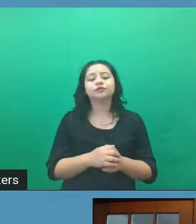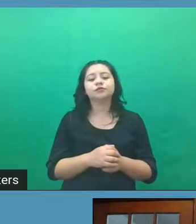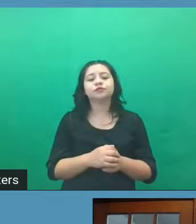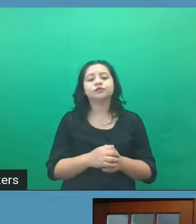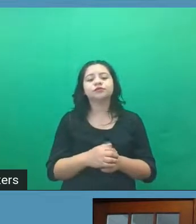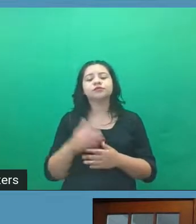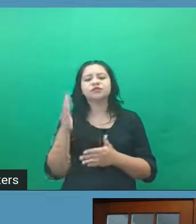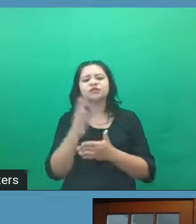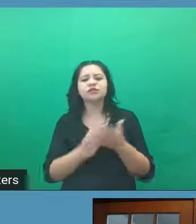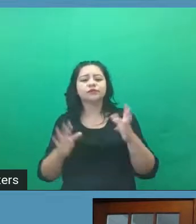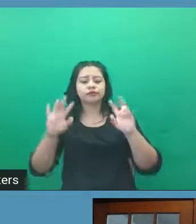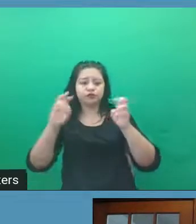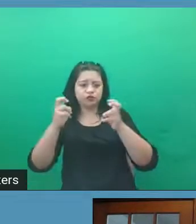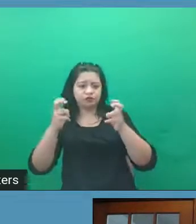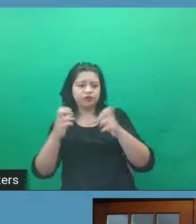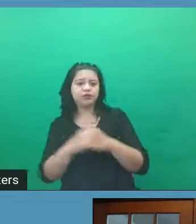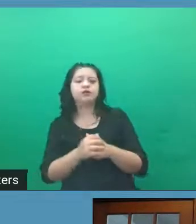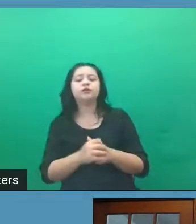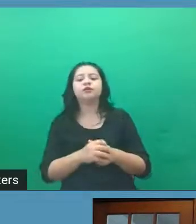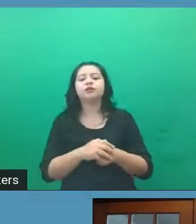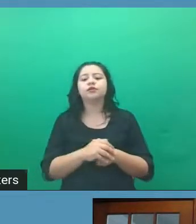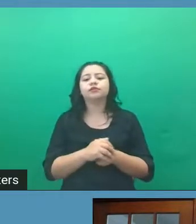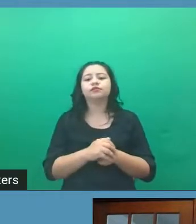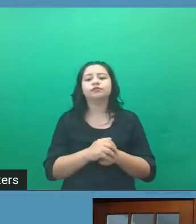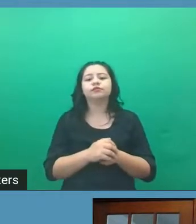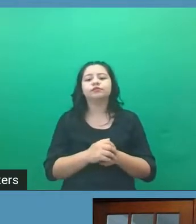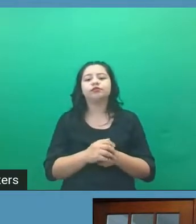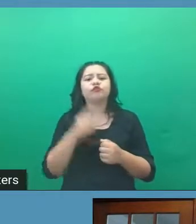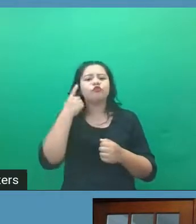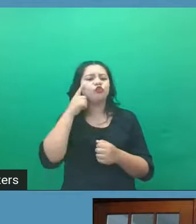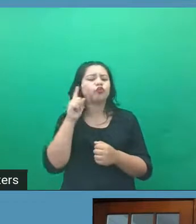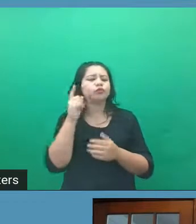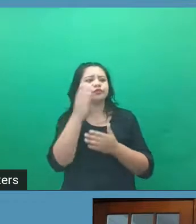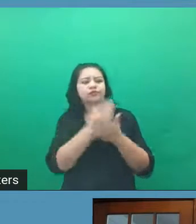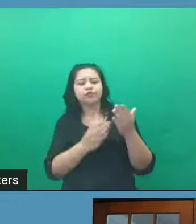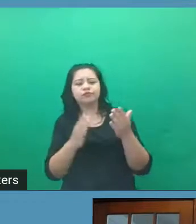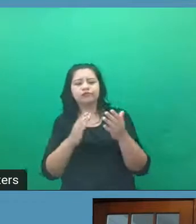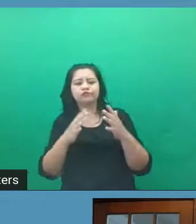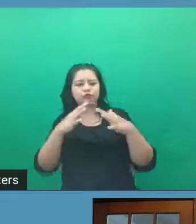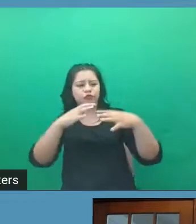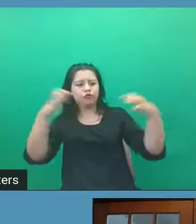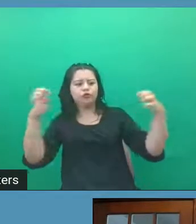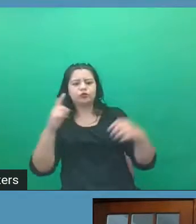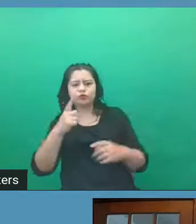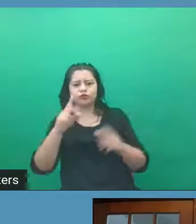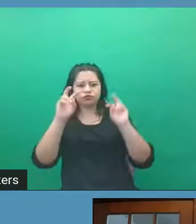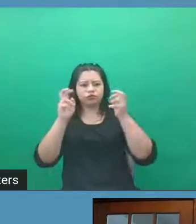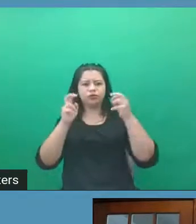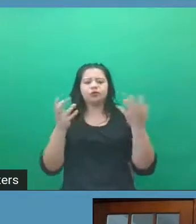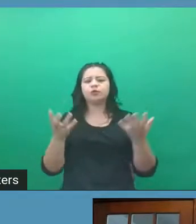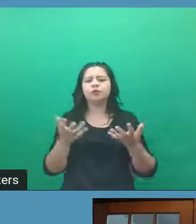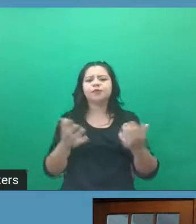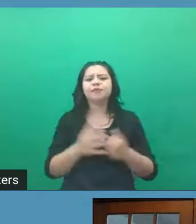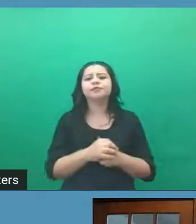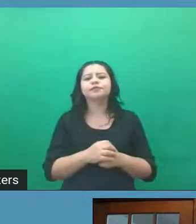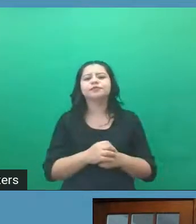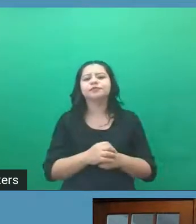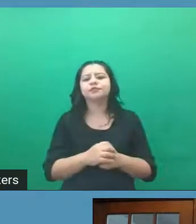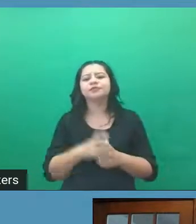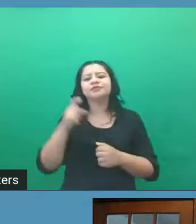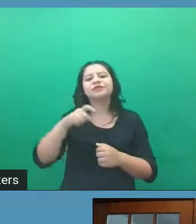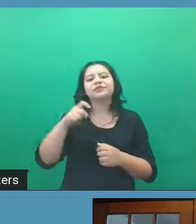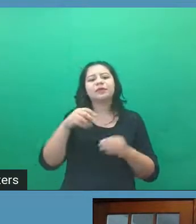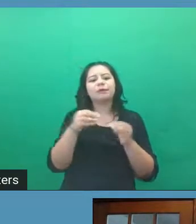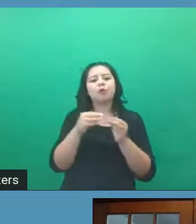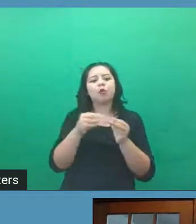certain topics directed at certain audience. For example, there was one of the topics was, there needs to be more